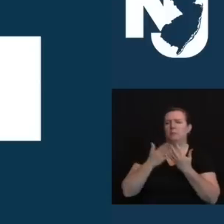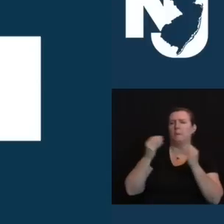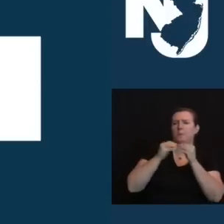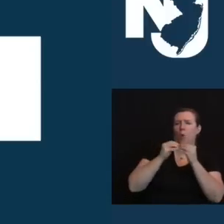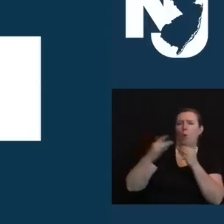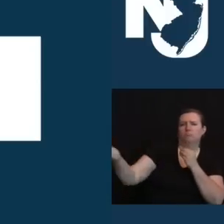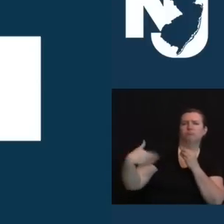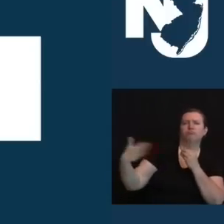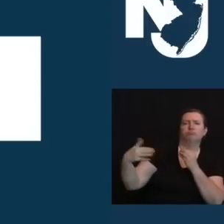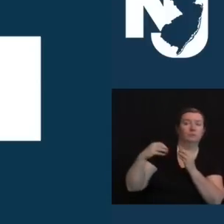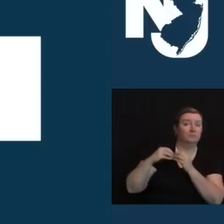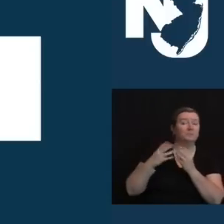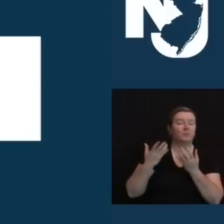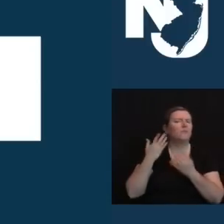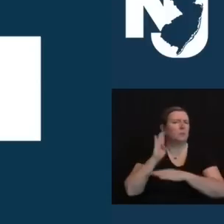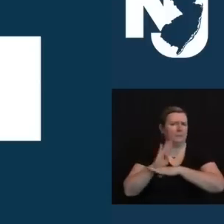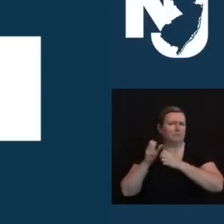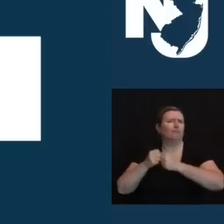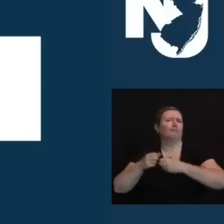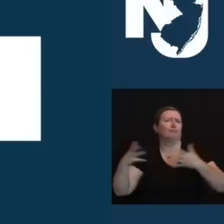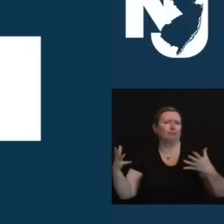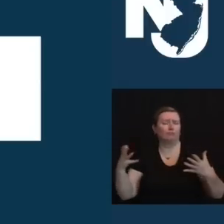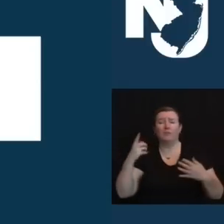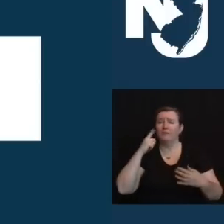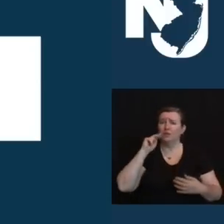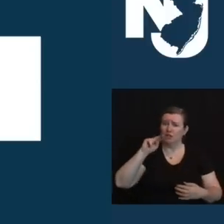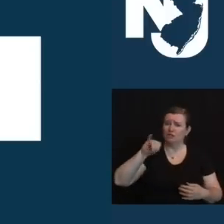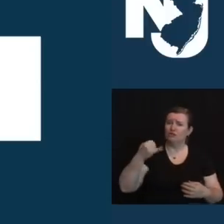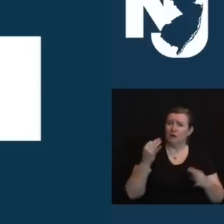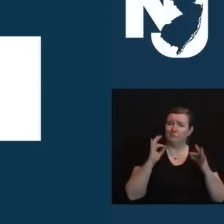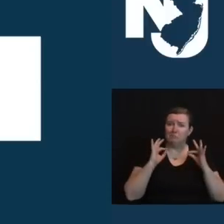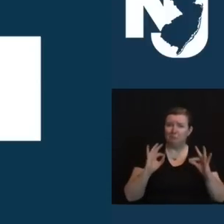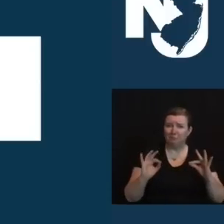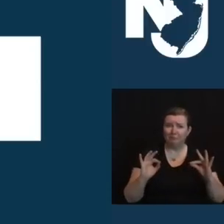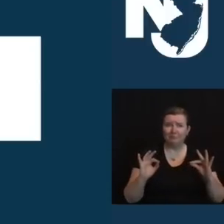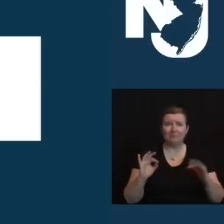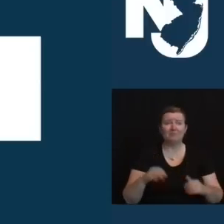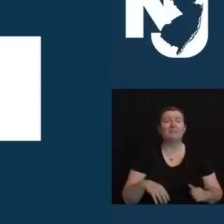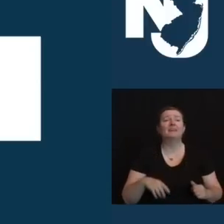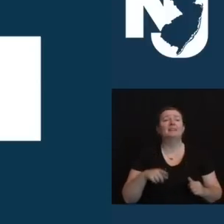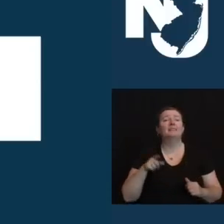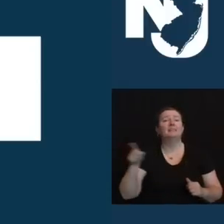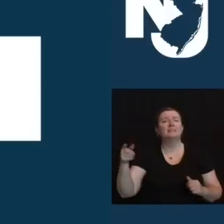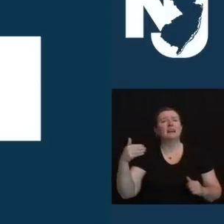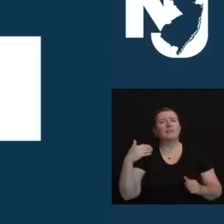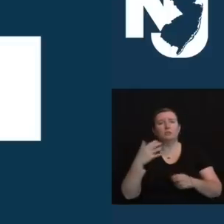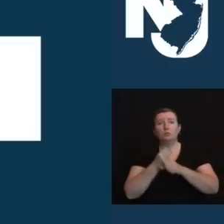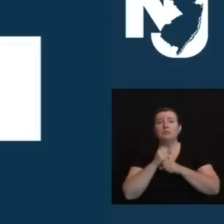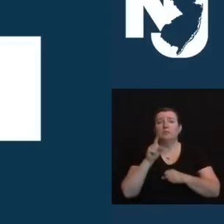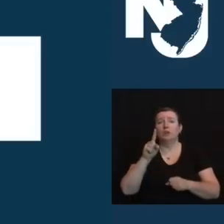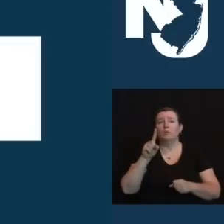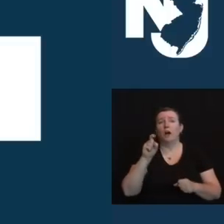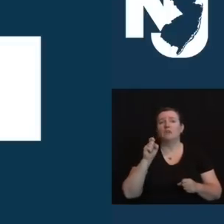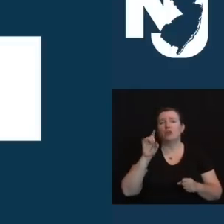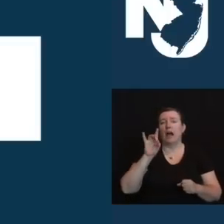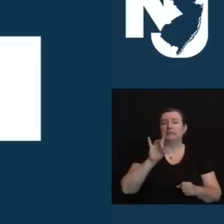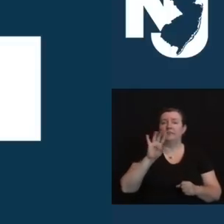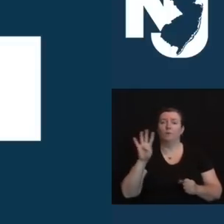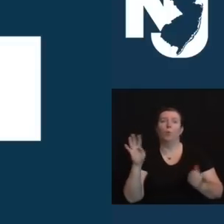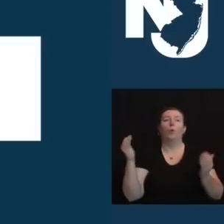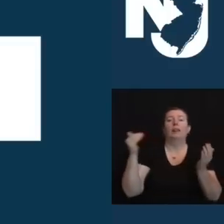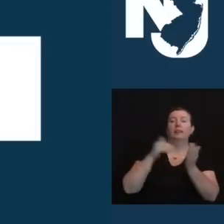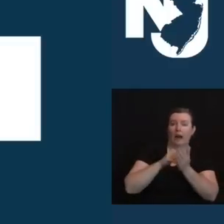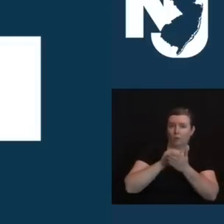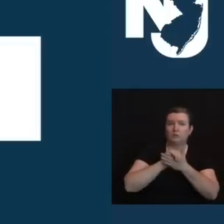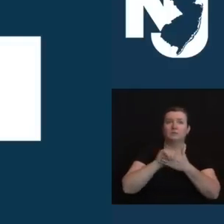built for our state. Because of $184,000 in guarantees it received through the ESP program, Tim, as you know, Sunray